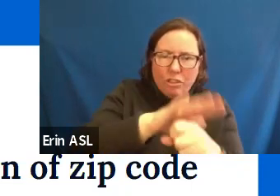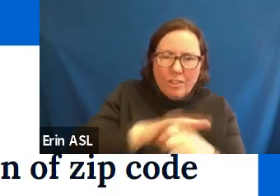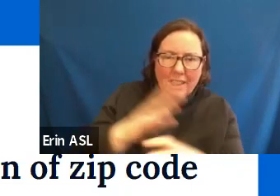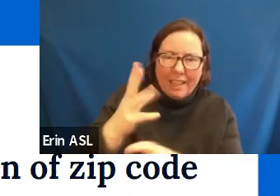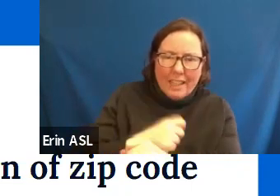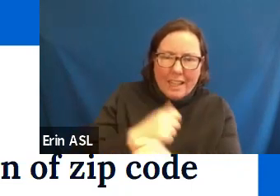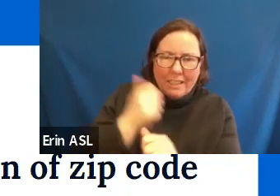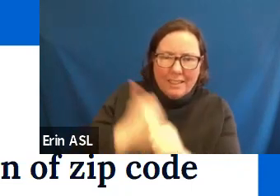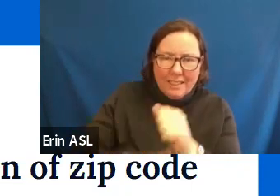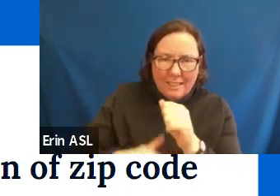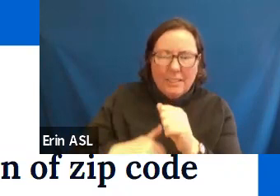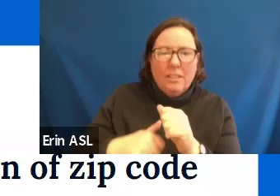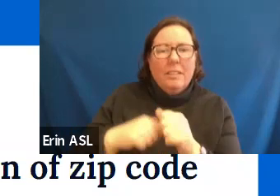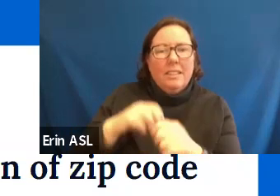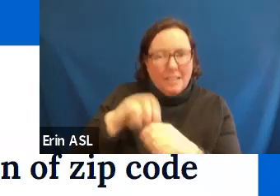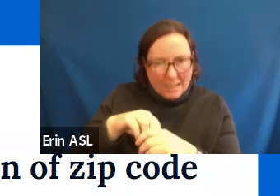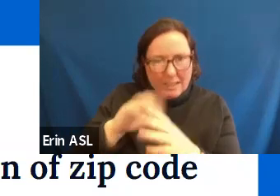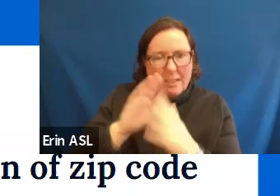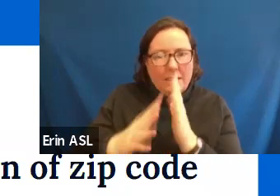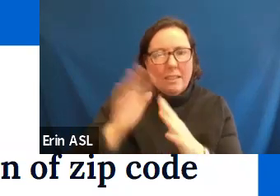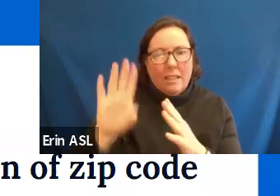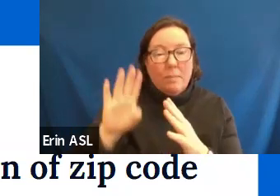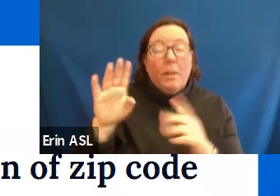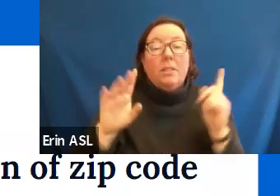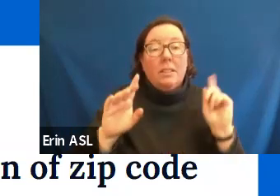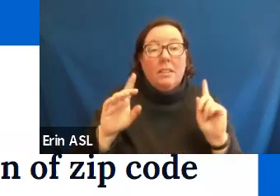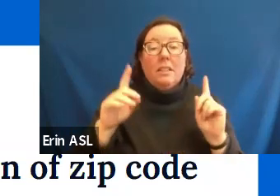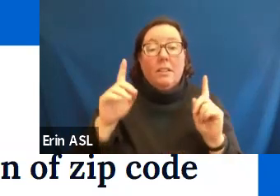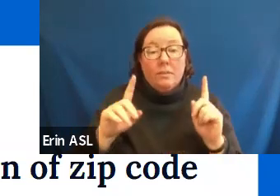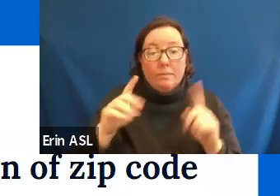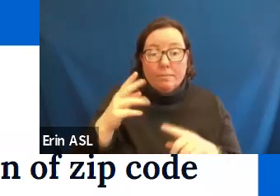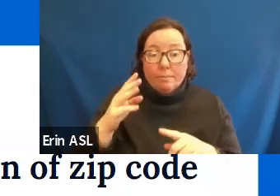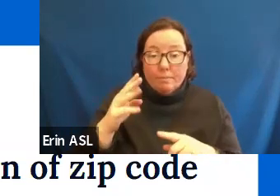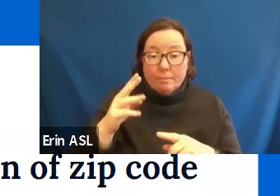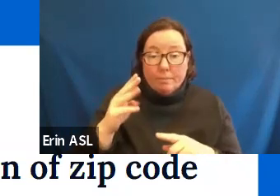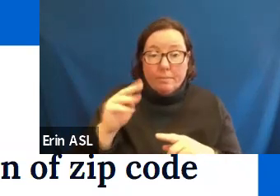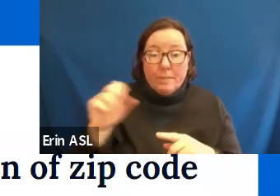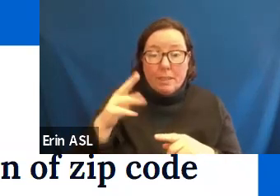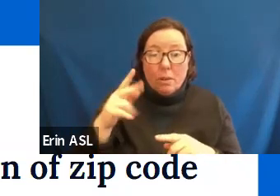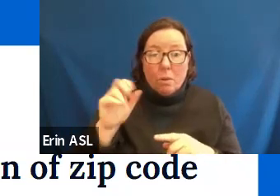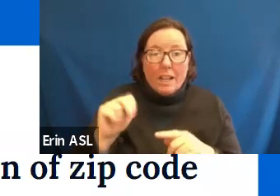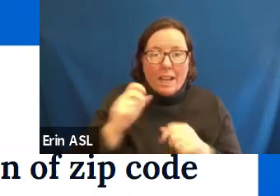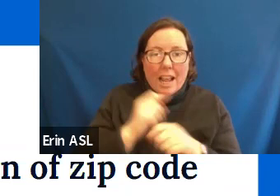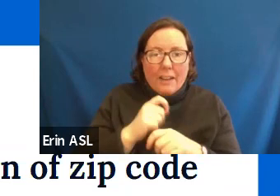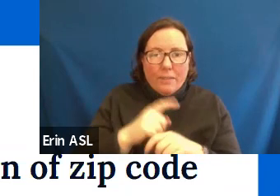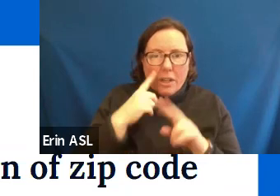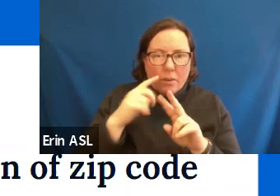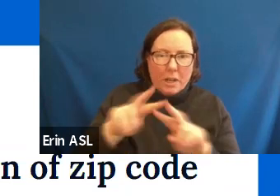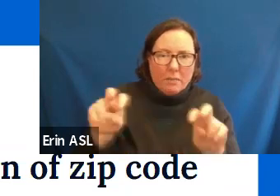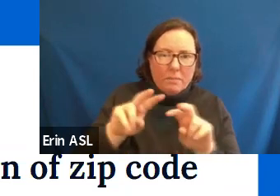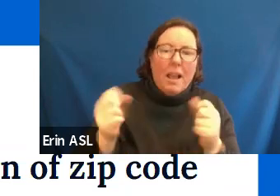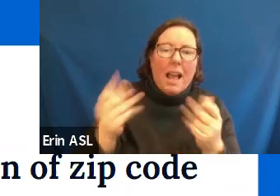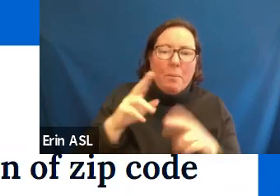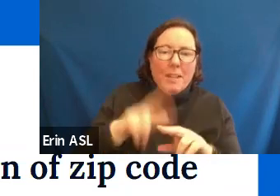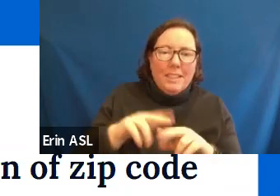So each year we go through a process to determine how many seats are available at every school in BPS,